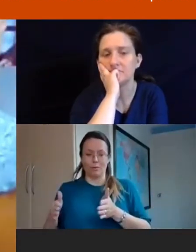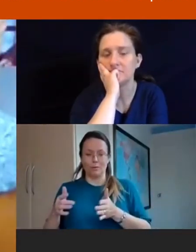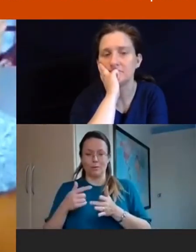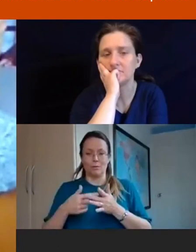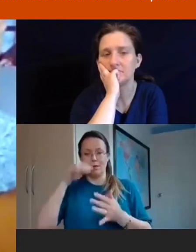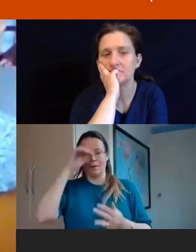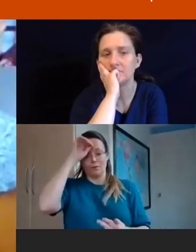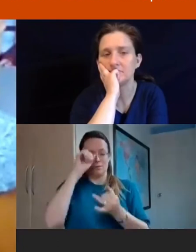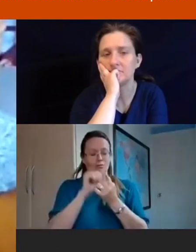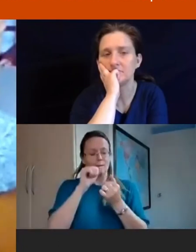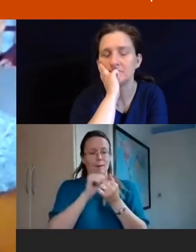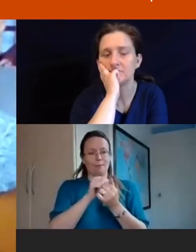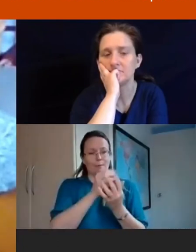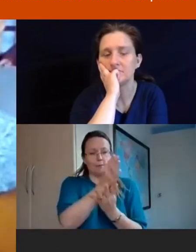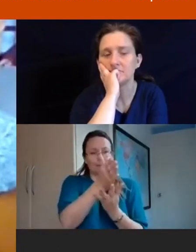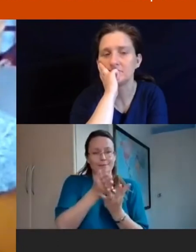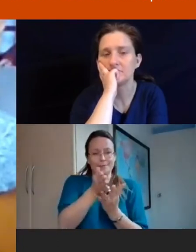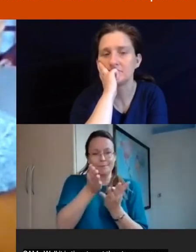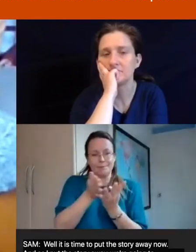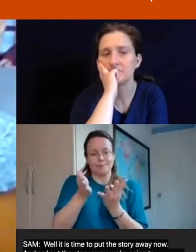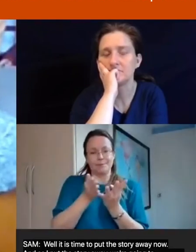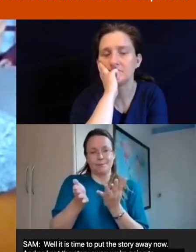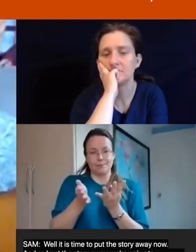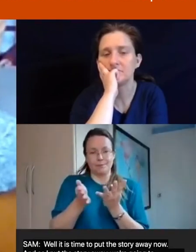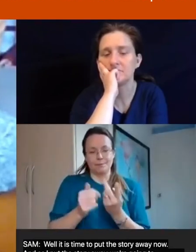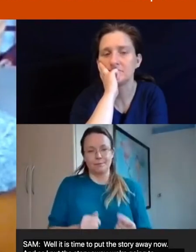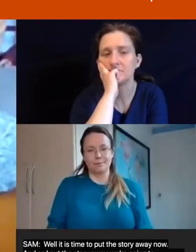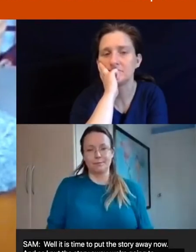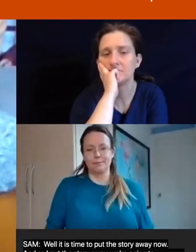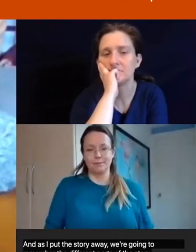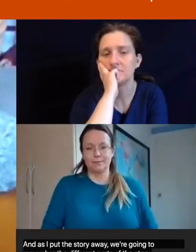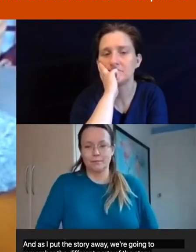different parts of the story before God.